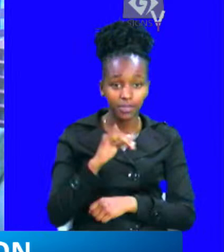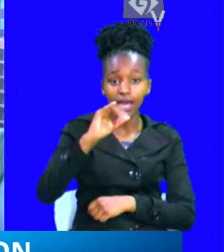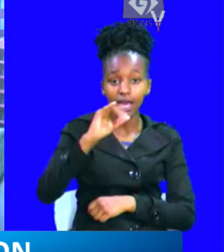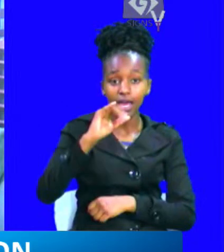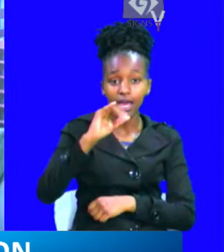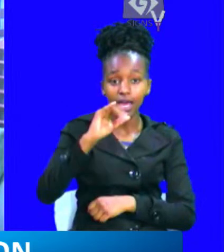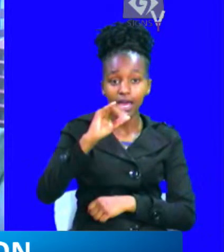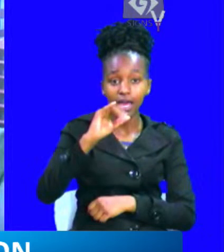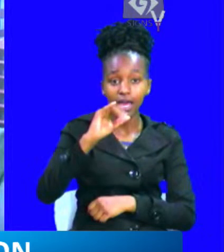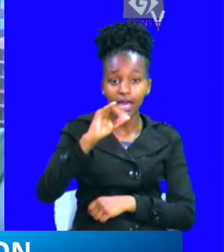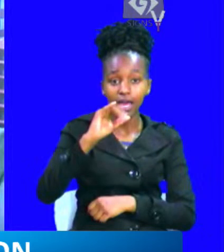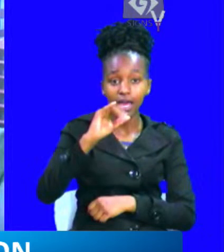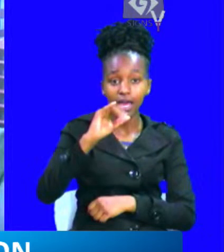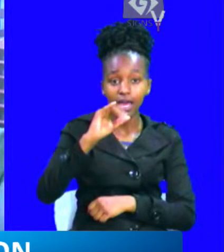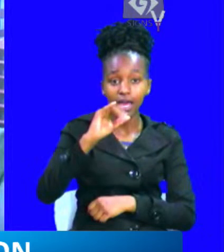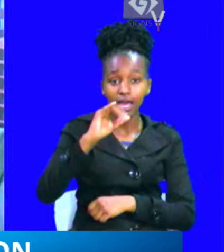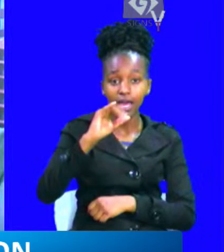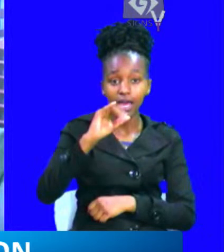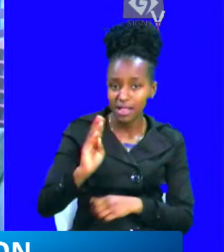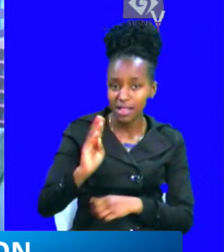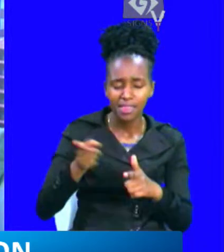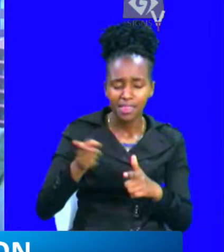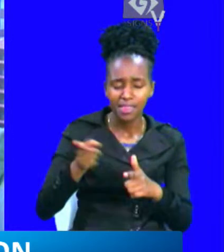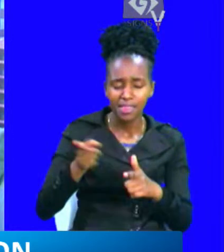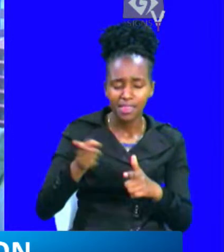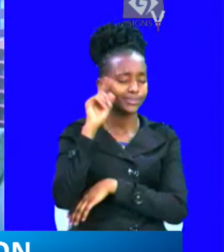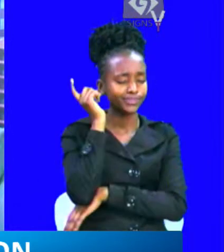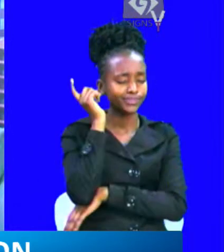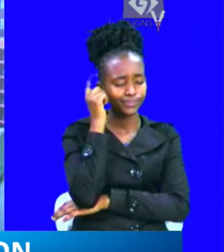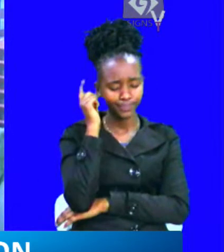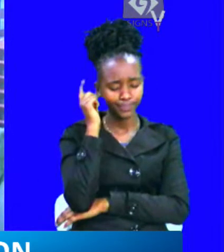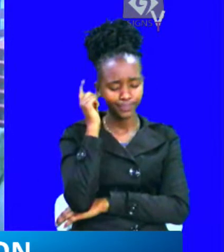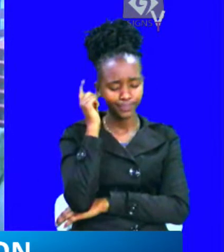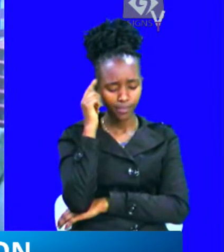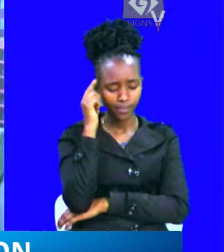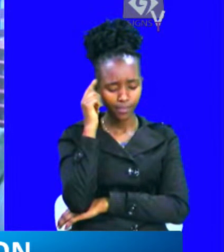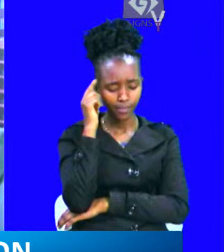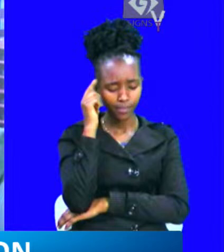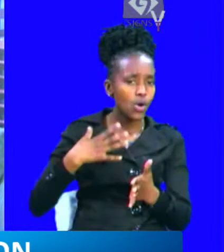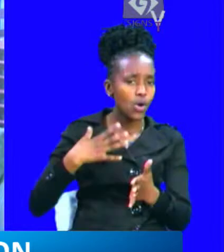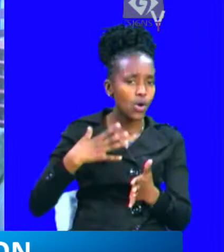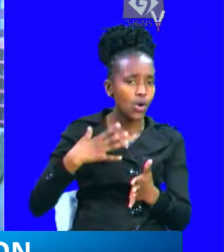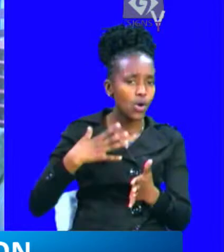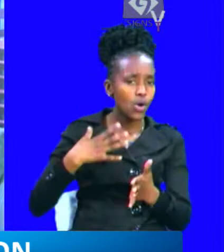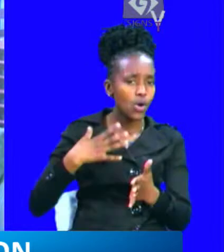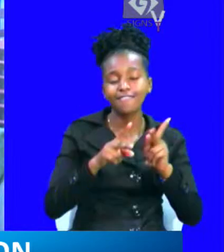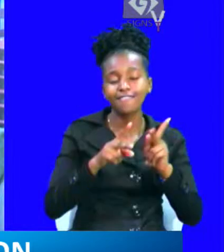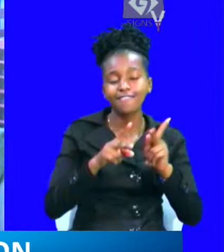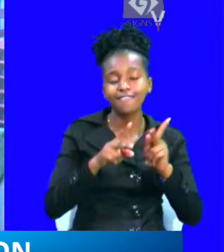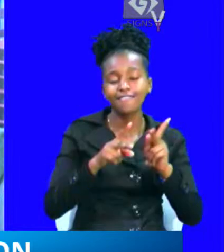hub, and we were thinking, how can we include them? Yes. Because we're saying this is